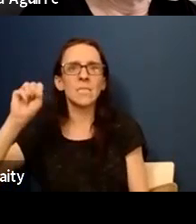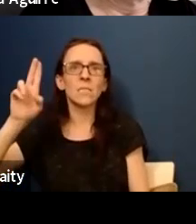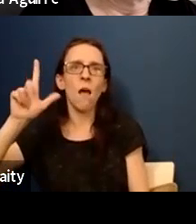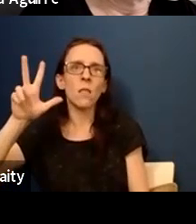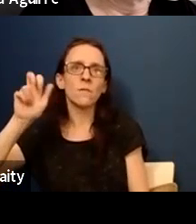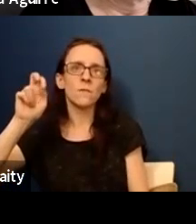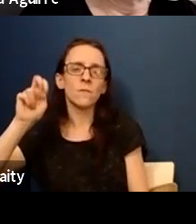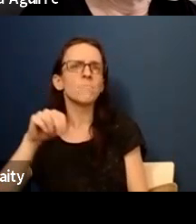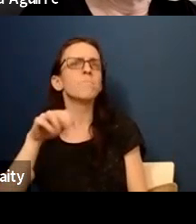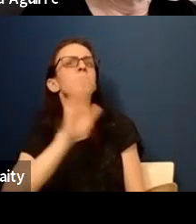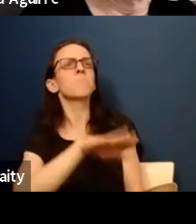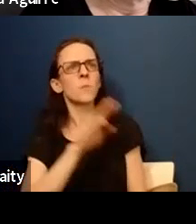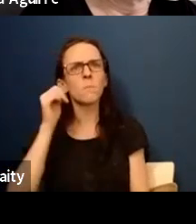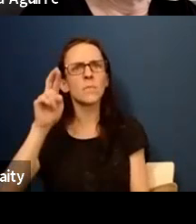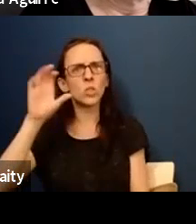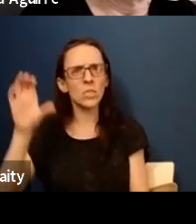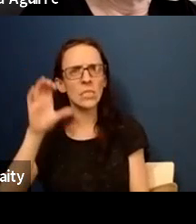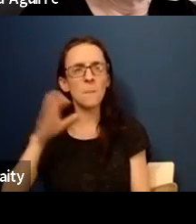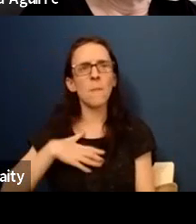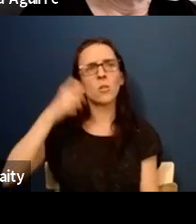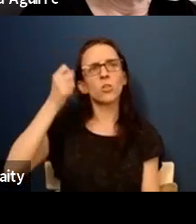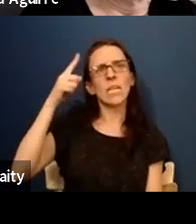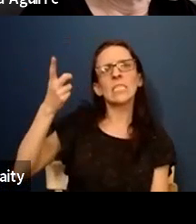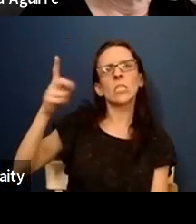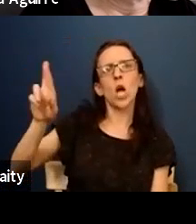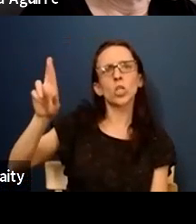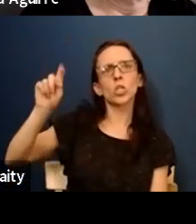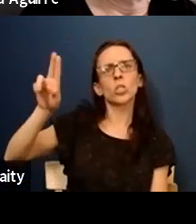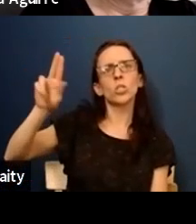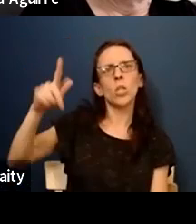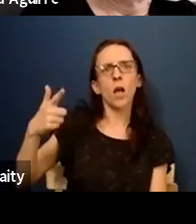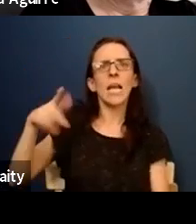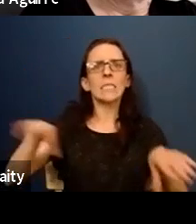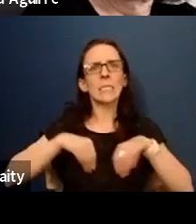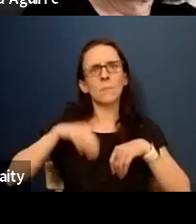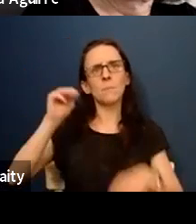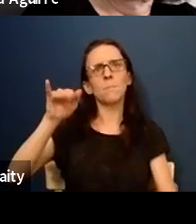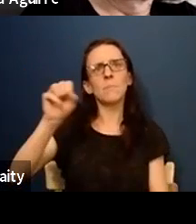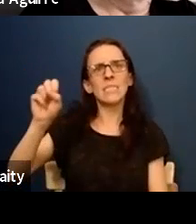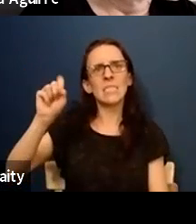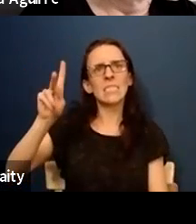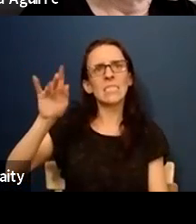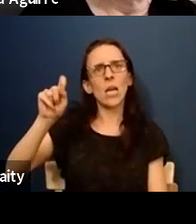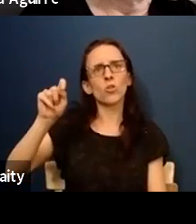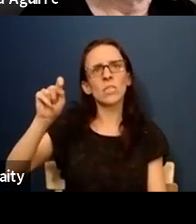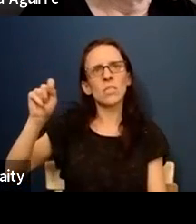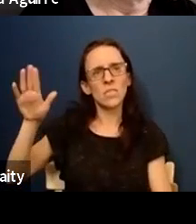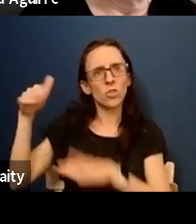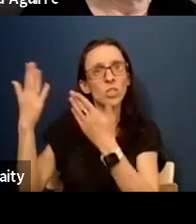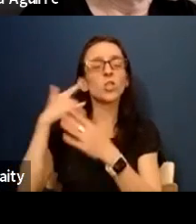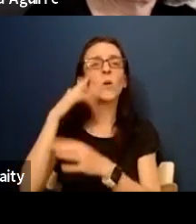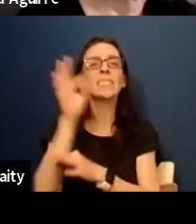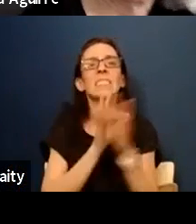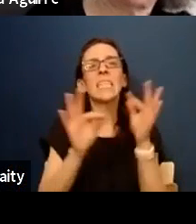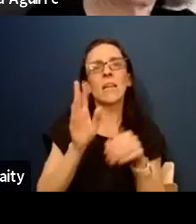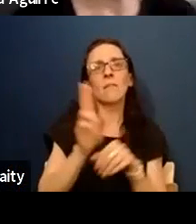is that Dr. Tung actually accepted Ms. Skerritt's suggestion that we, in place in lieu of